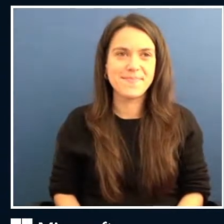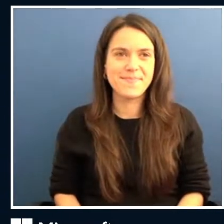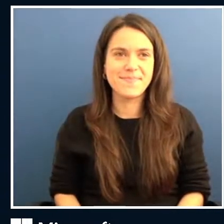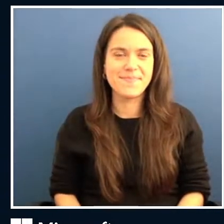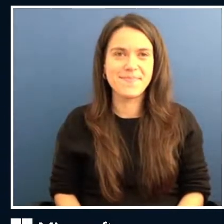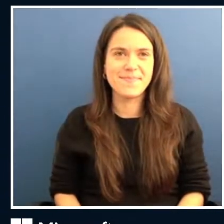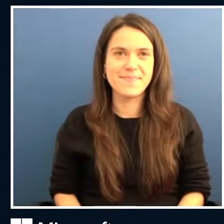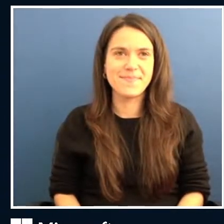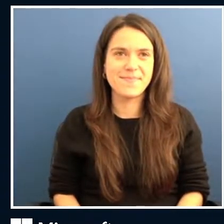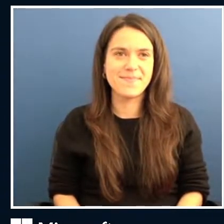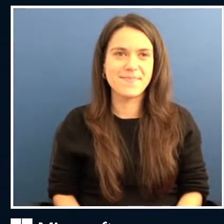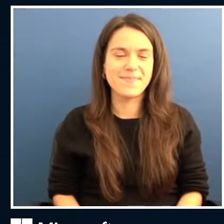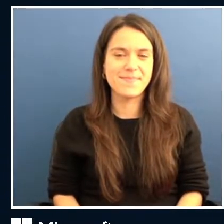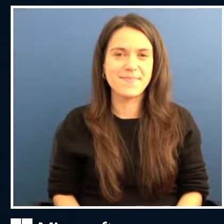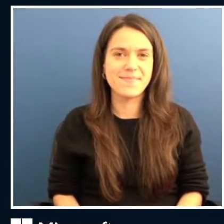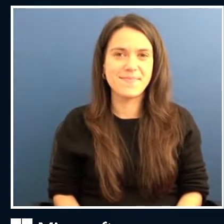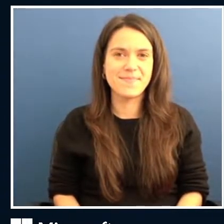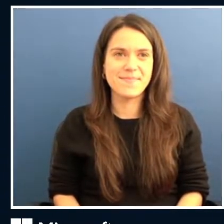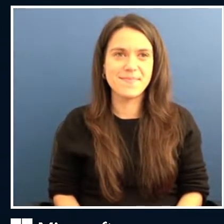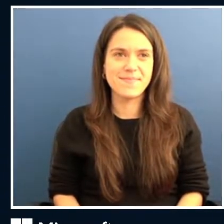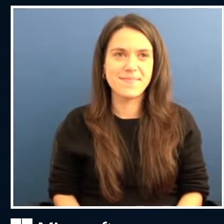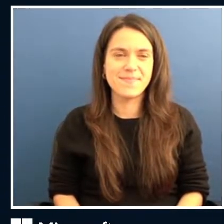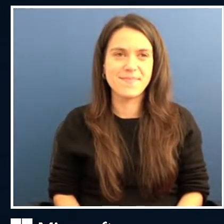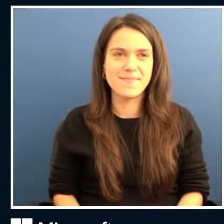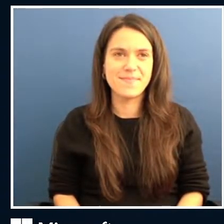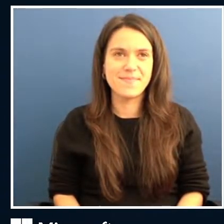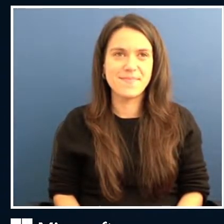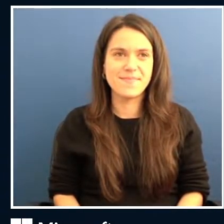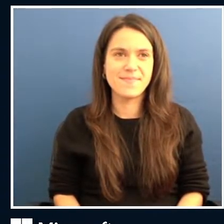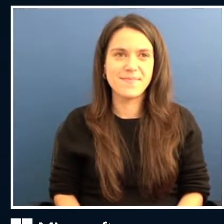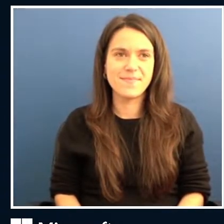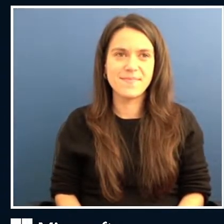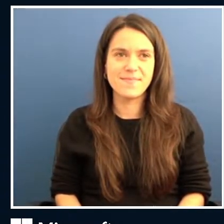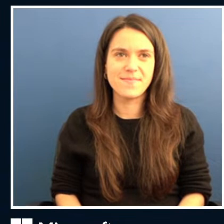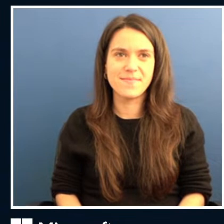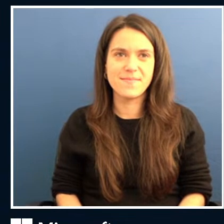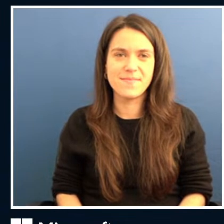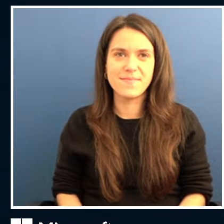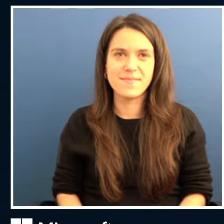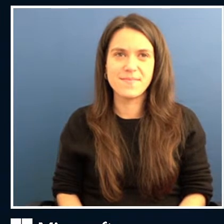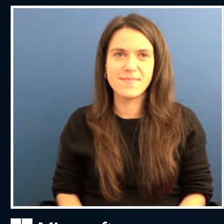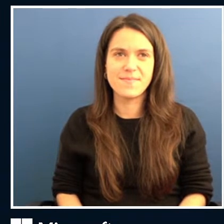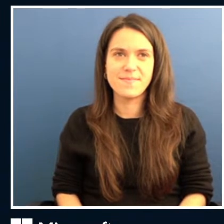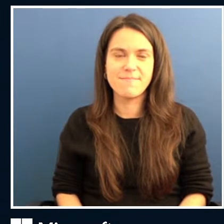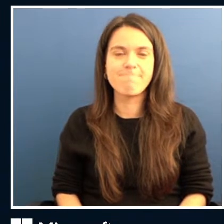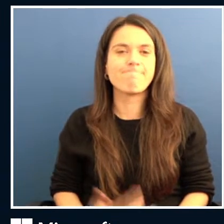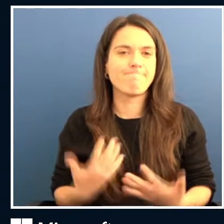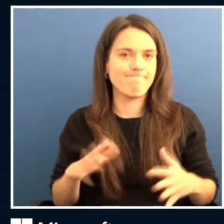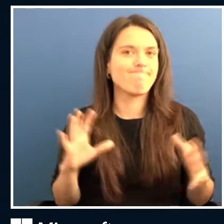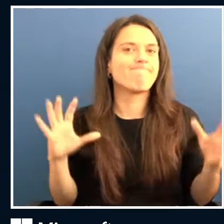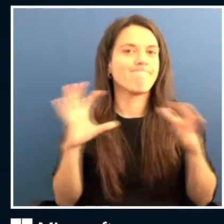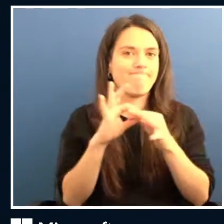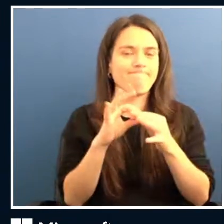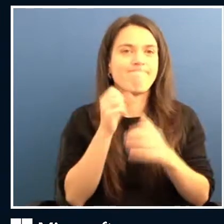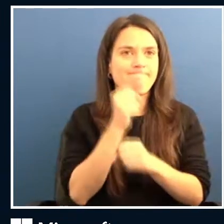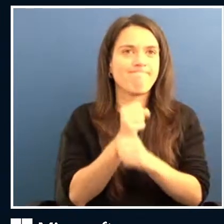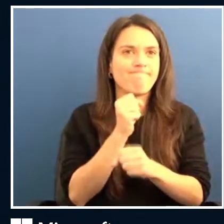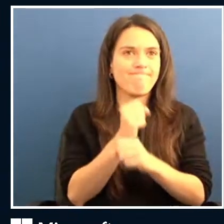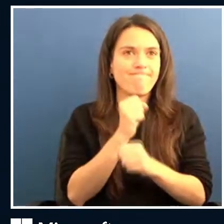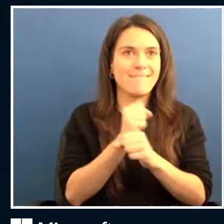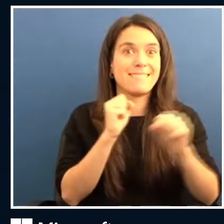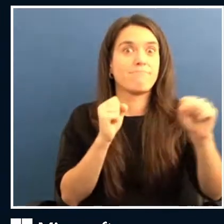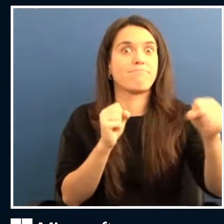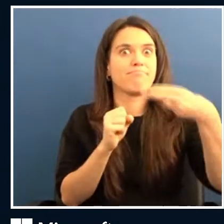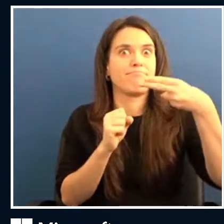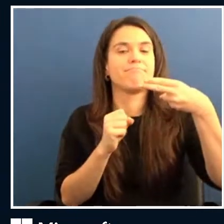and paste it in. Hit enter. Our serverless function has just been triggered, and it returns back, this is a Calliope